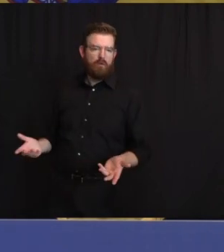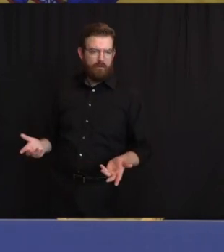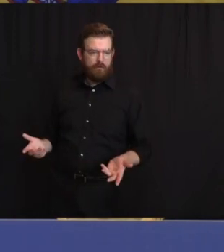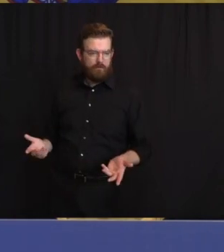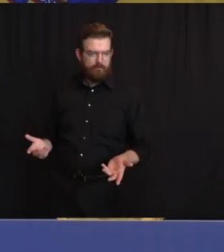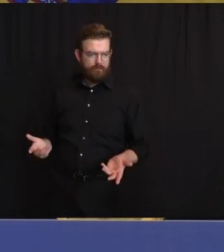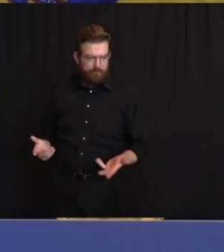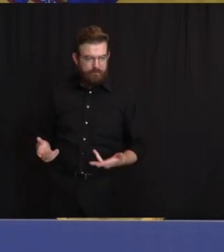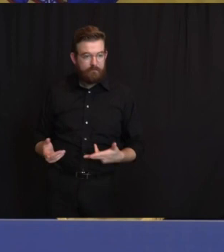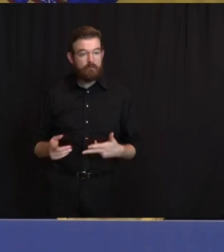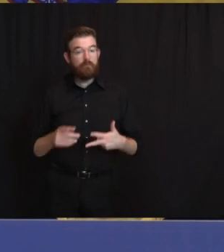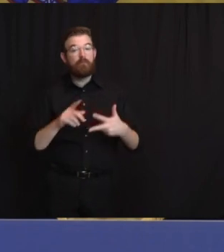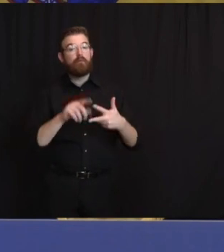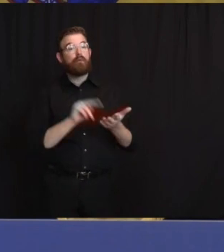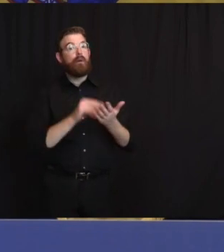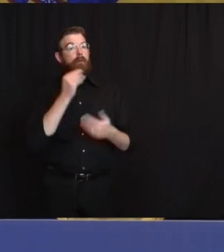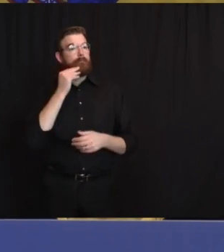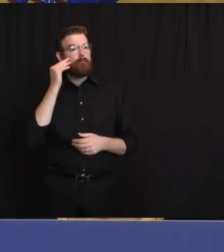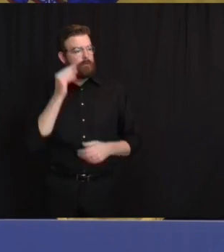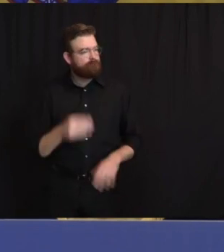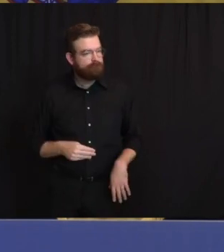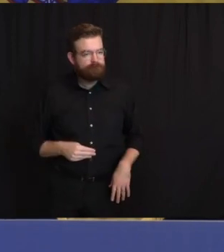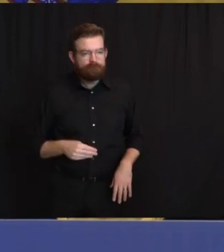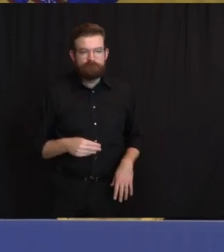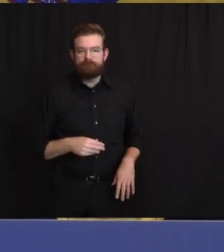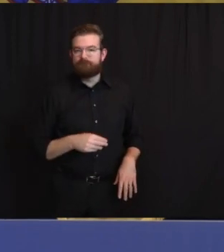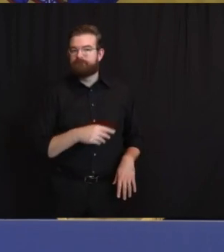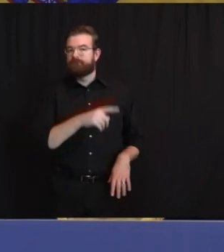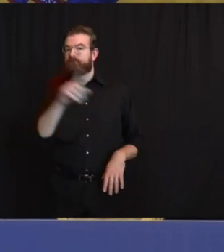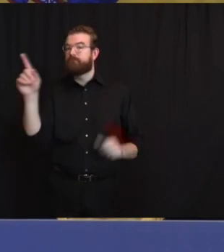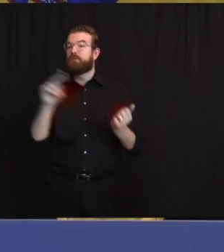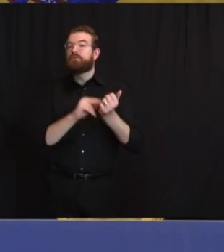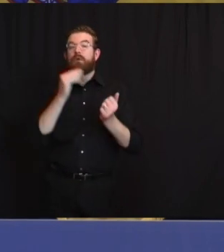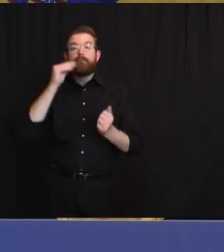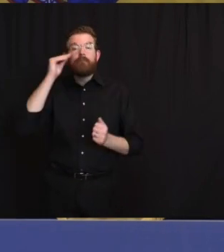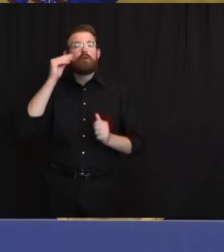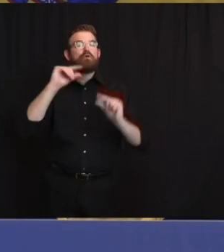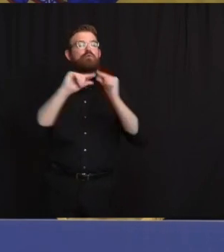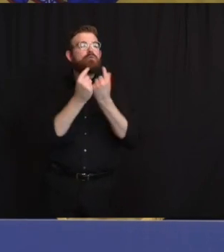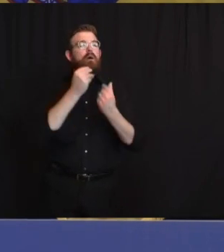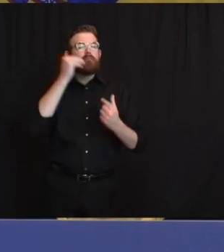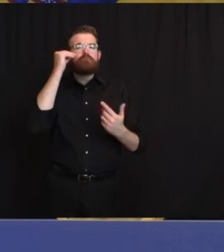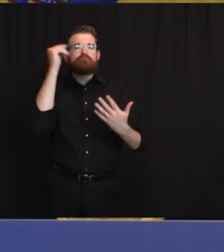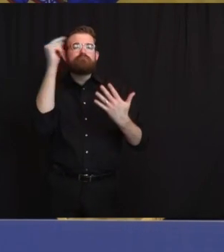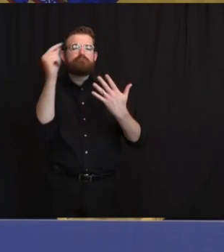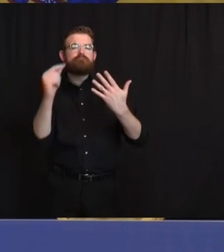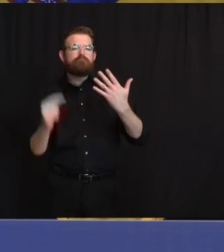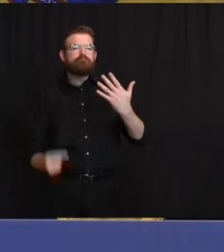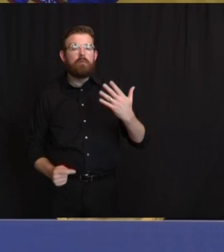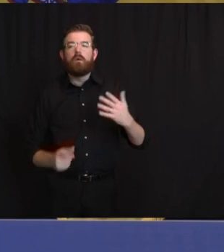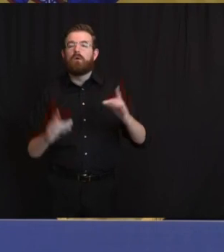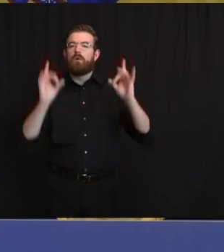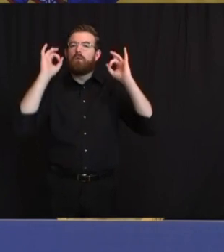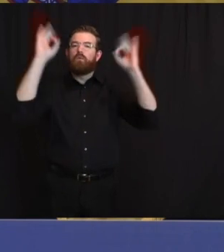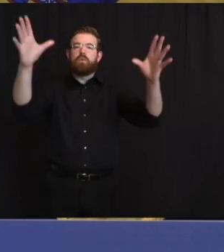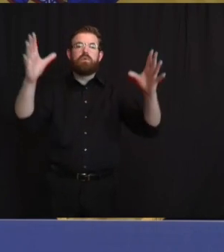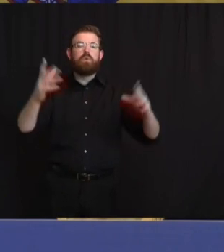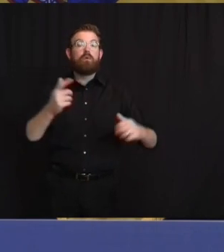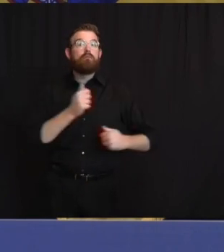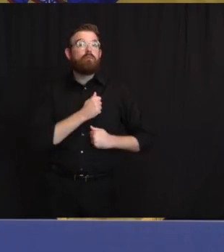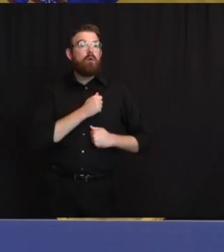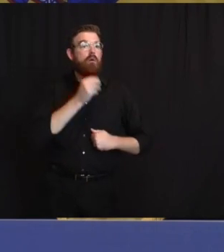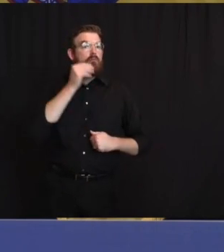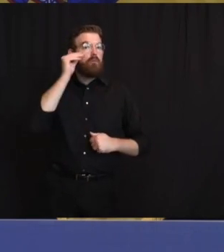in long-term care. And I know the veterans' homes have stayed, thank God, after the devastation, particularly